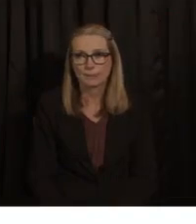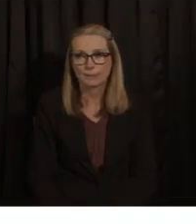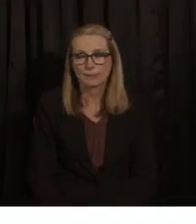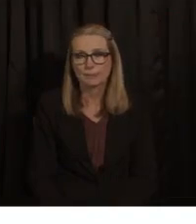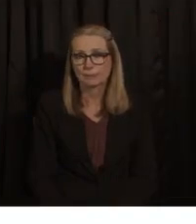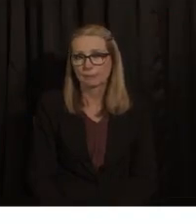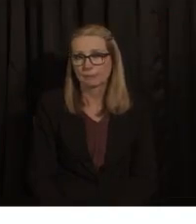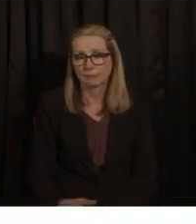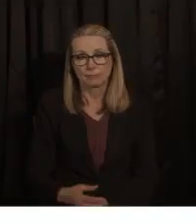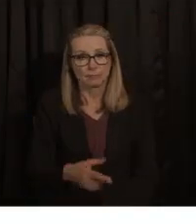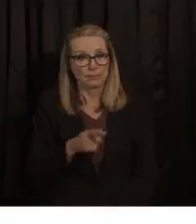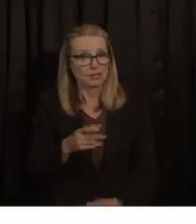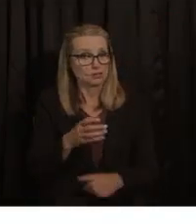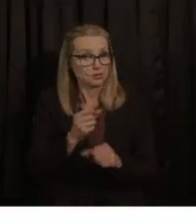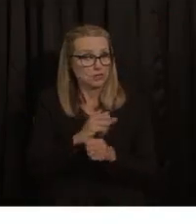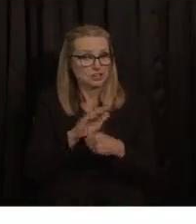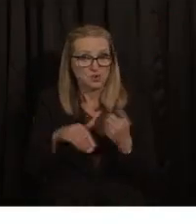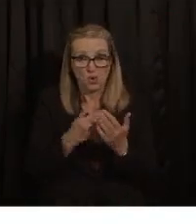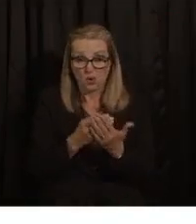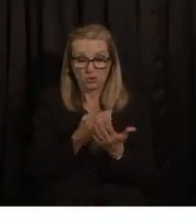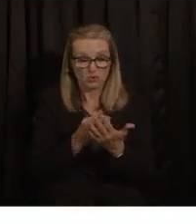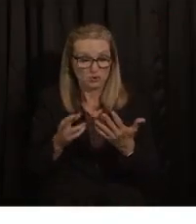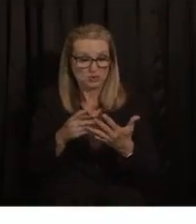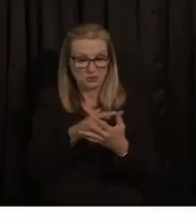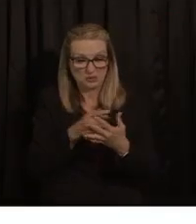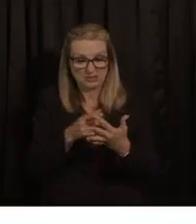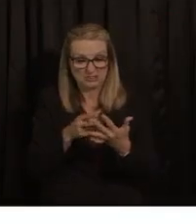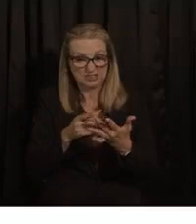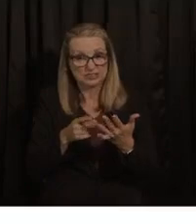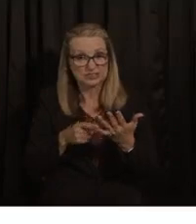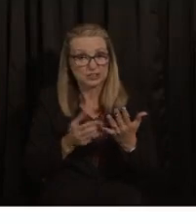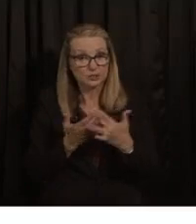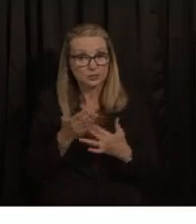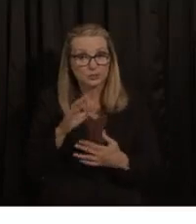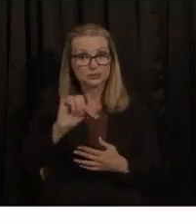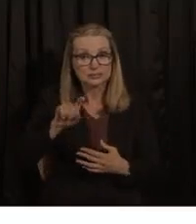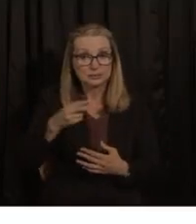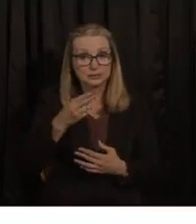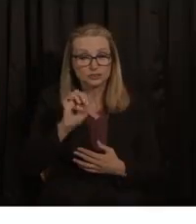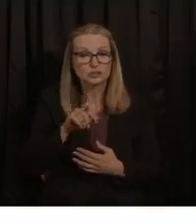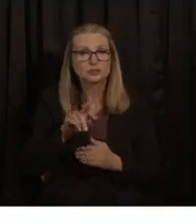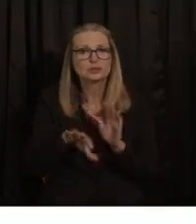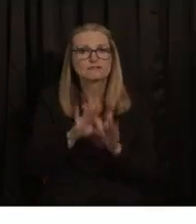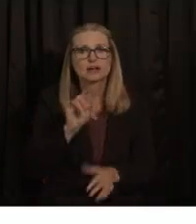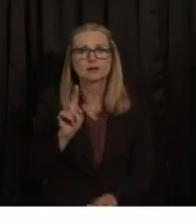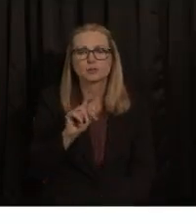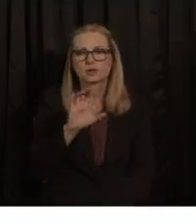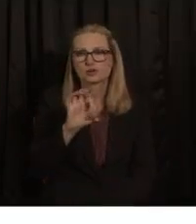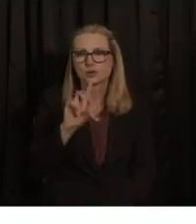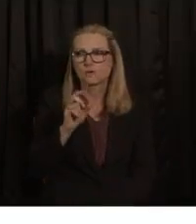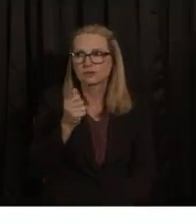To access all these testing resources that CDPHE is providing for Colorado, visit